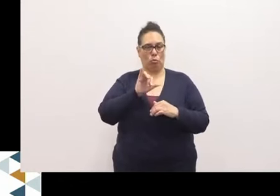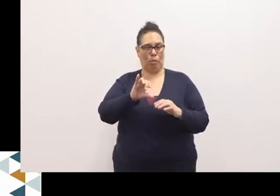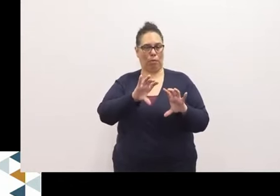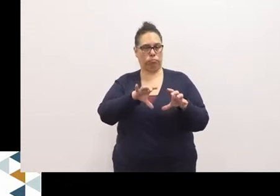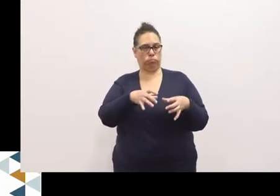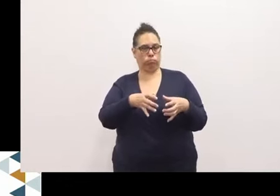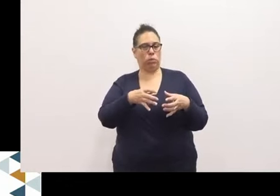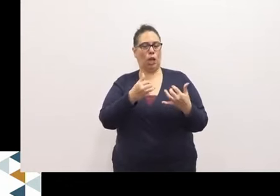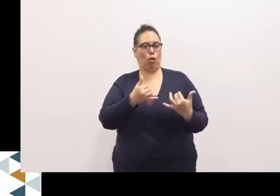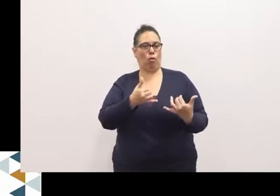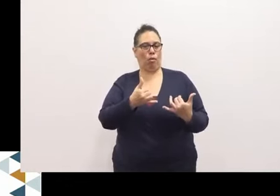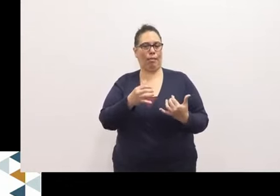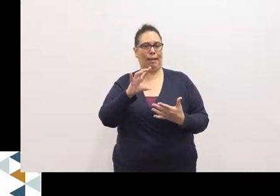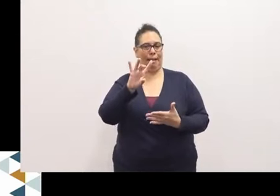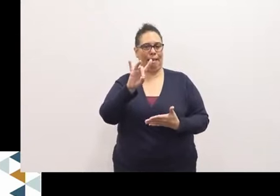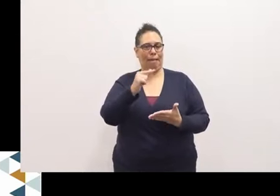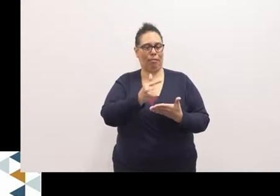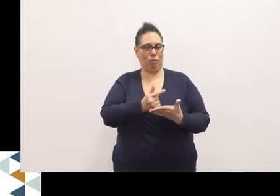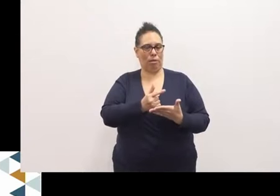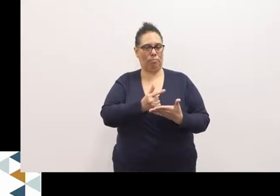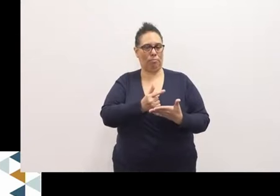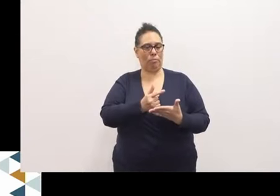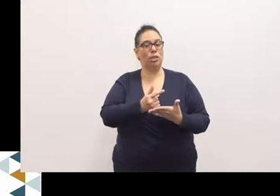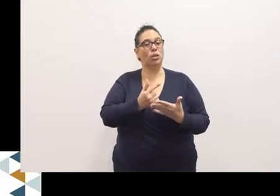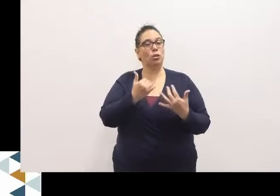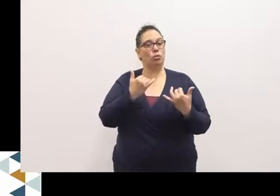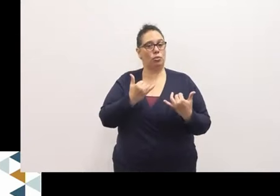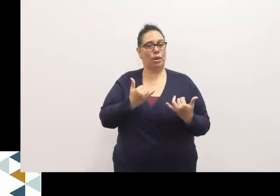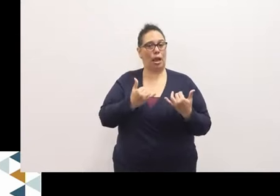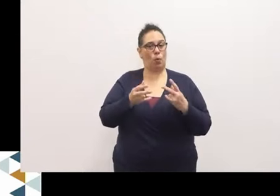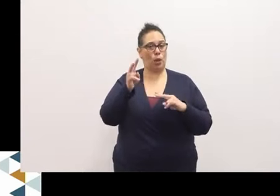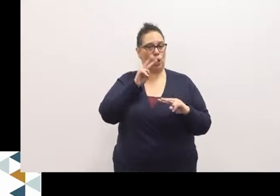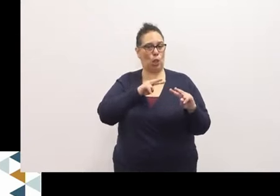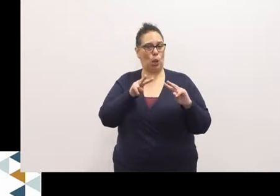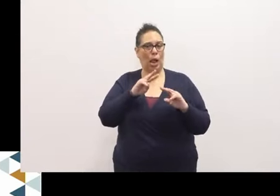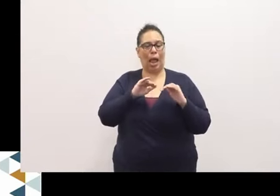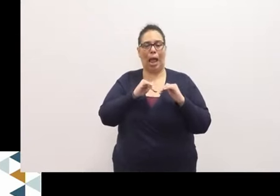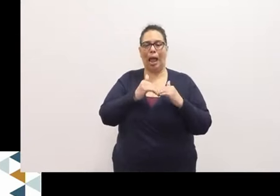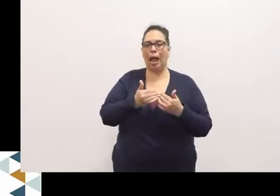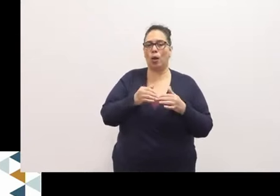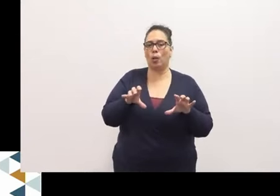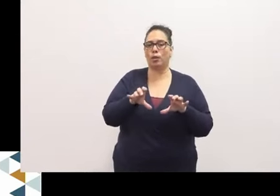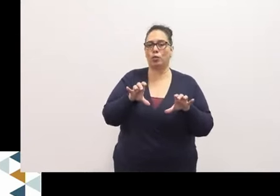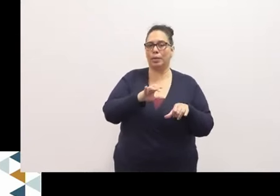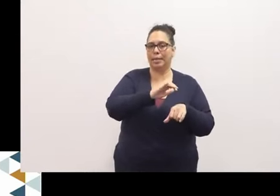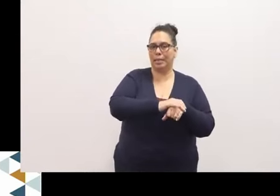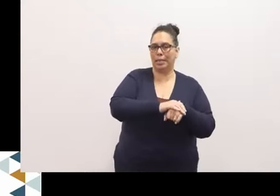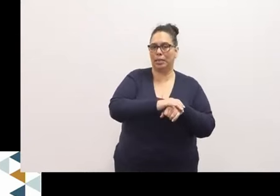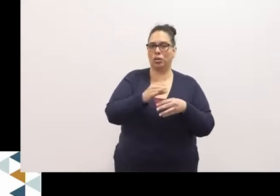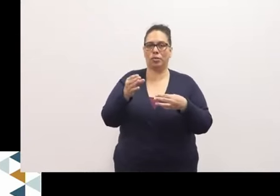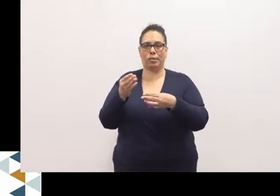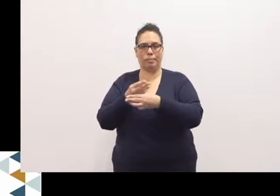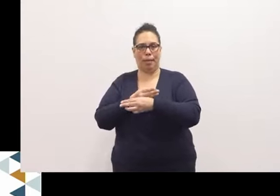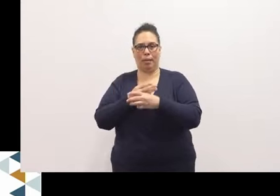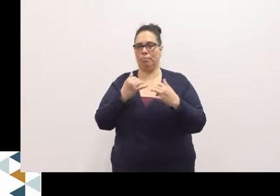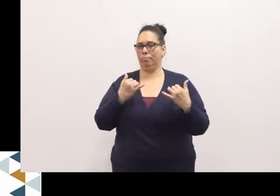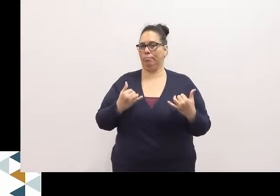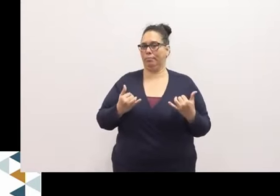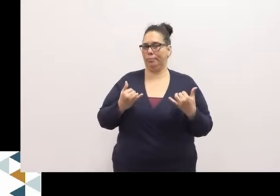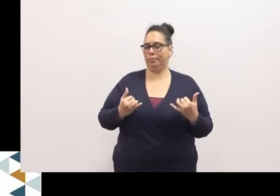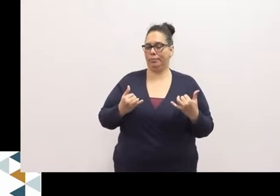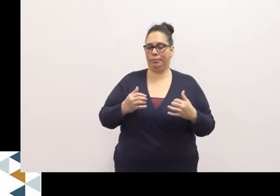want to take a look at how are they doing currently in their English and math courses. So this is as